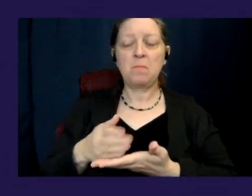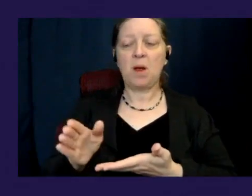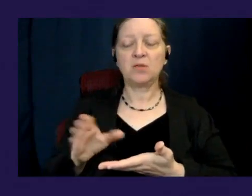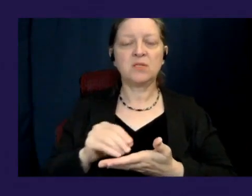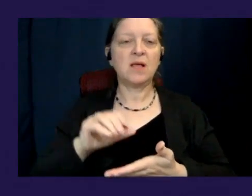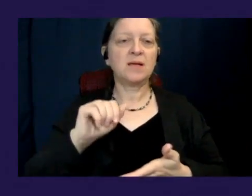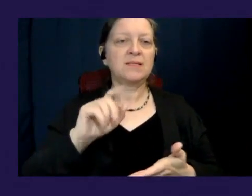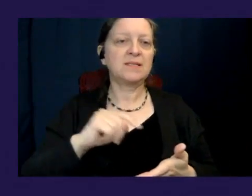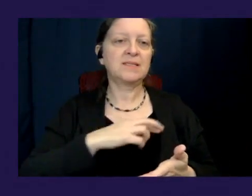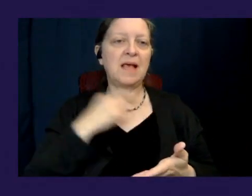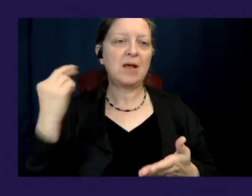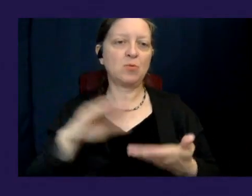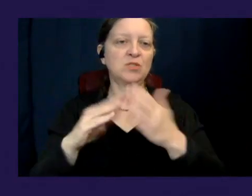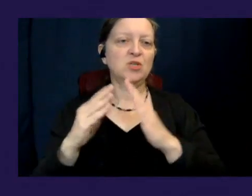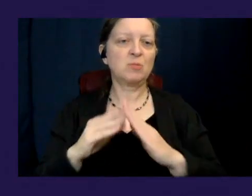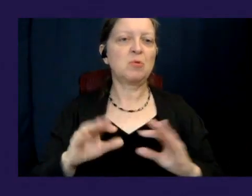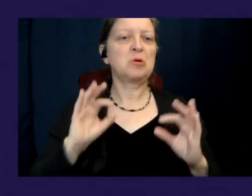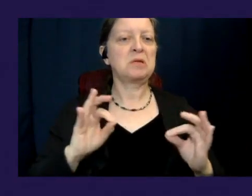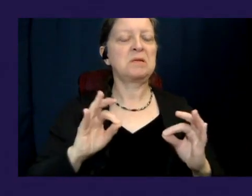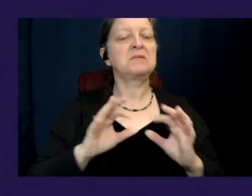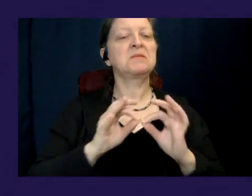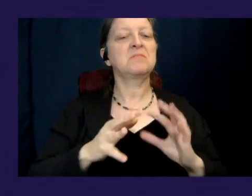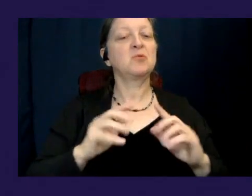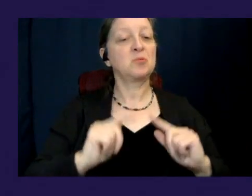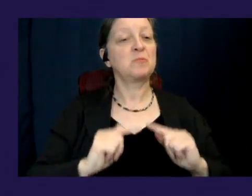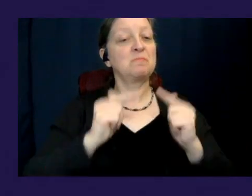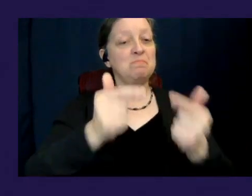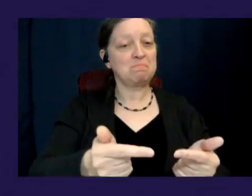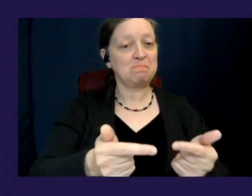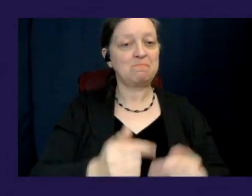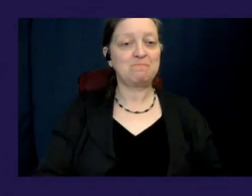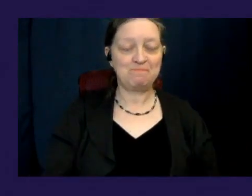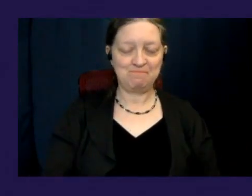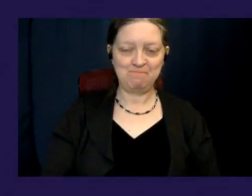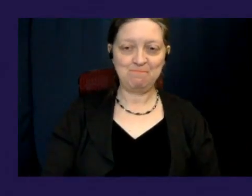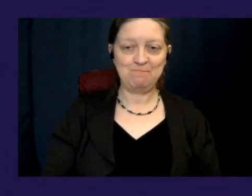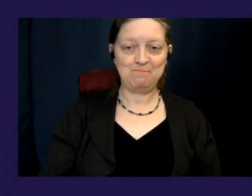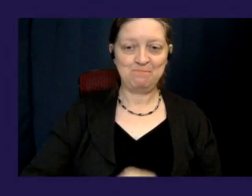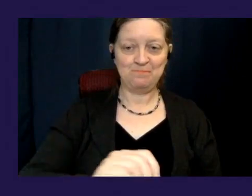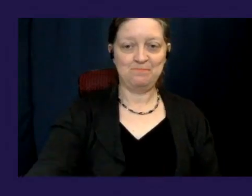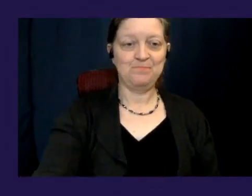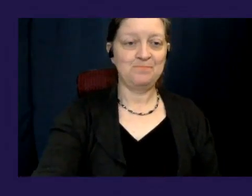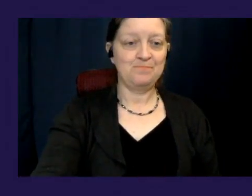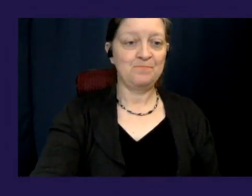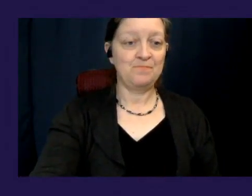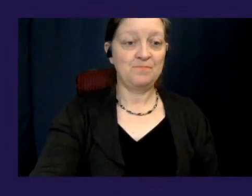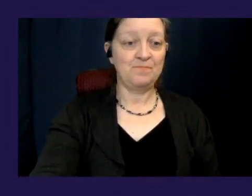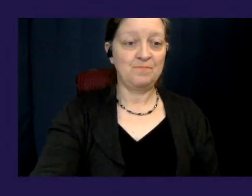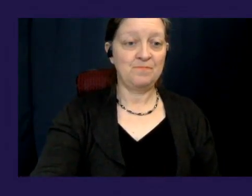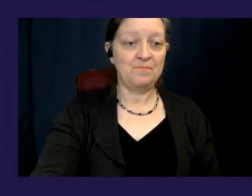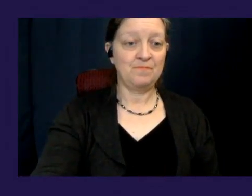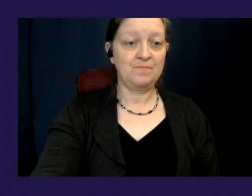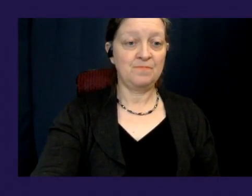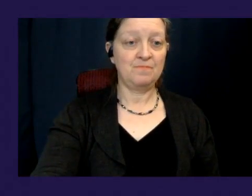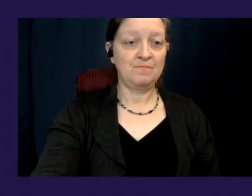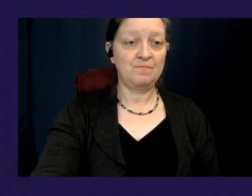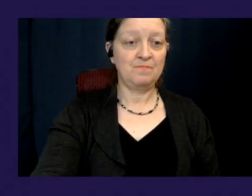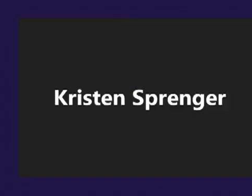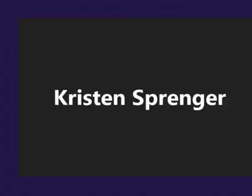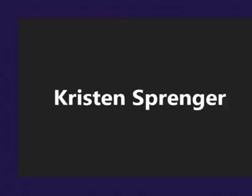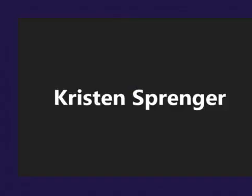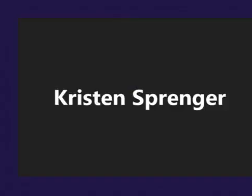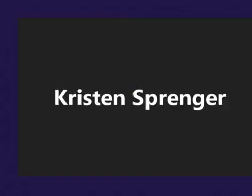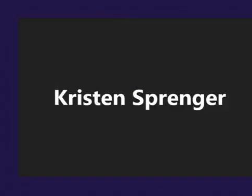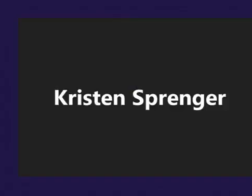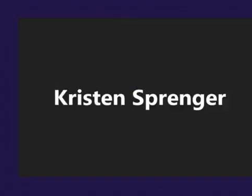talk to you about it, and we can go to the next slide. Part of my job within the Rooted in Trust is based on the empirical and practical work that we